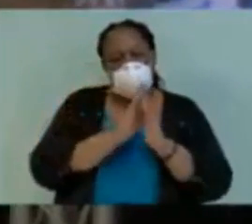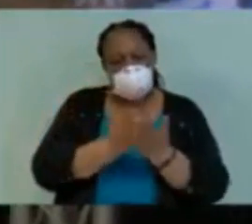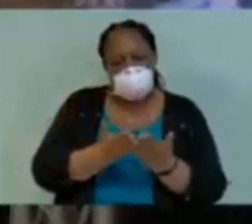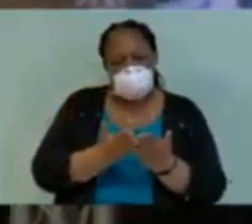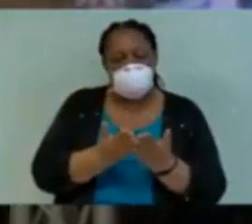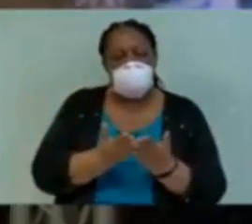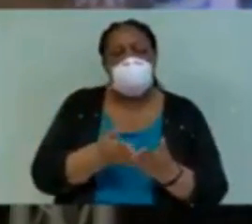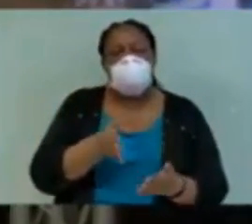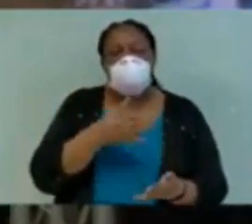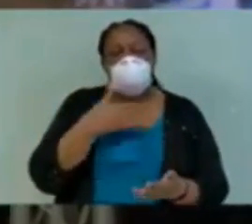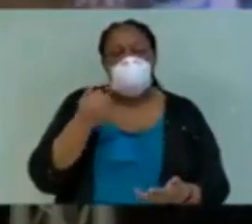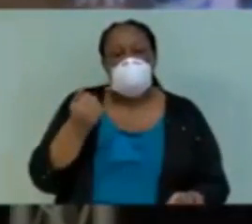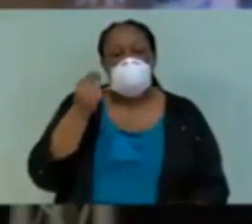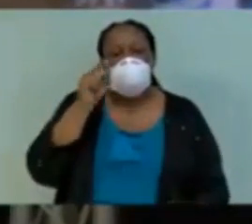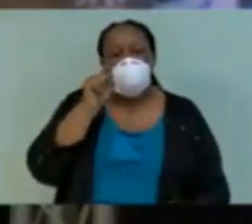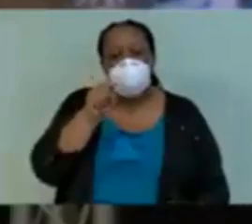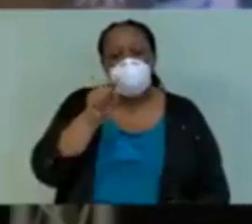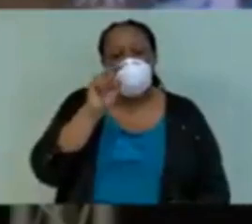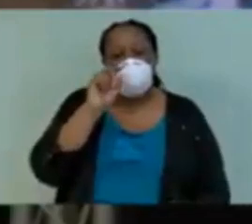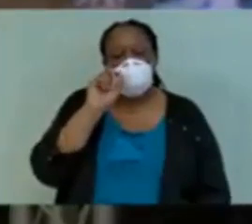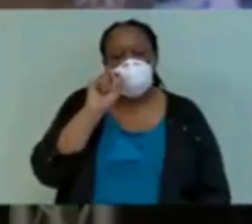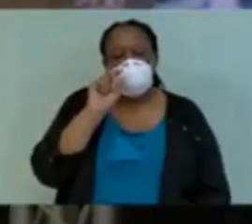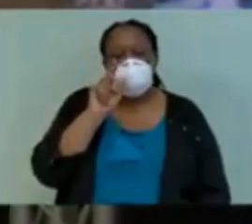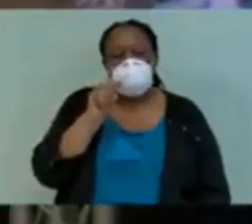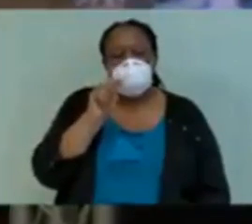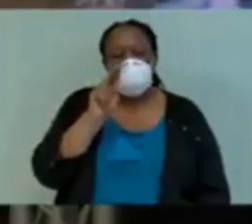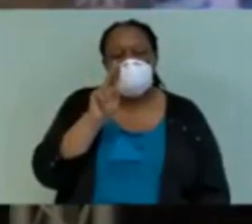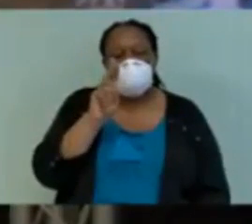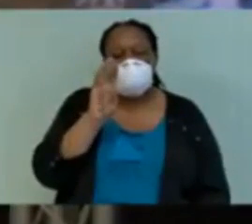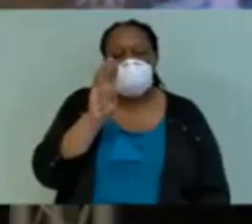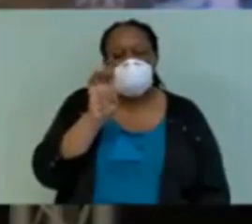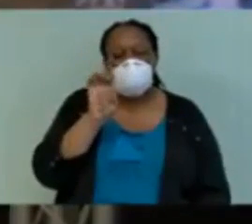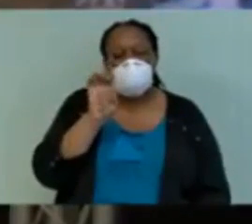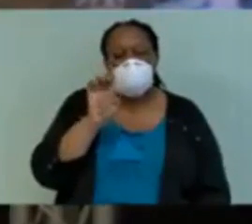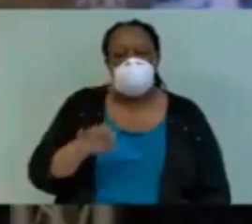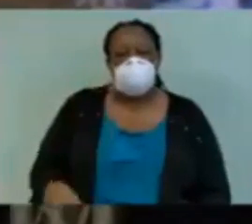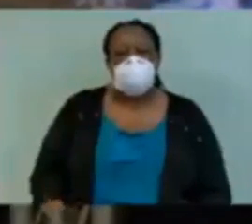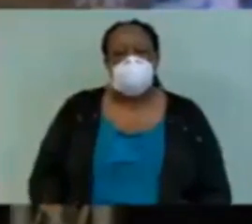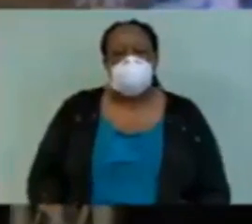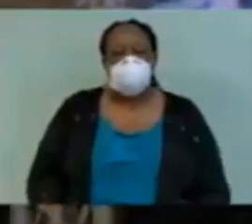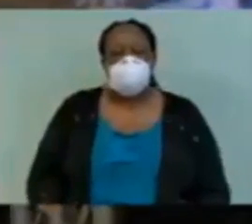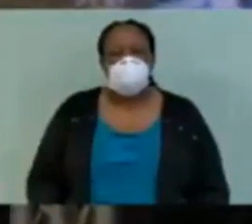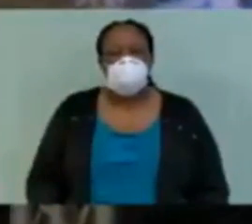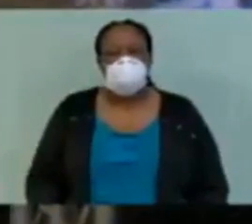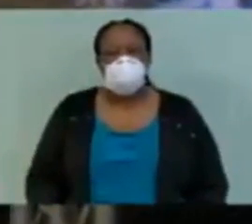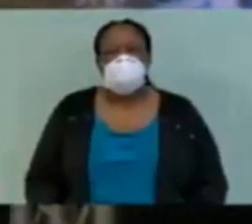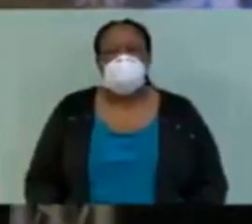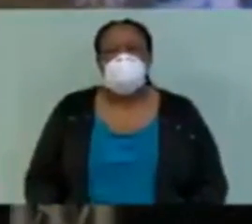related information can be found at the official website